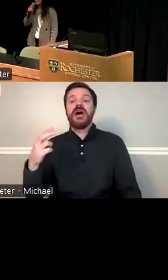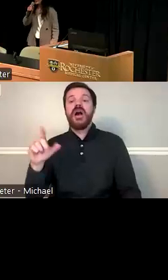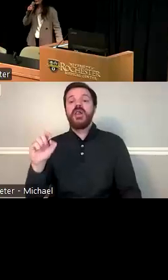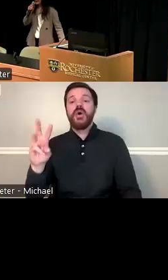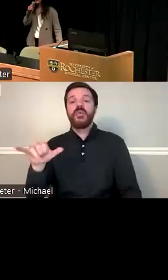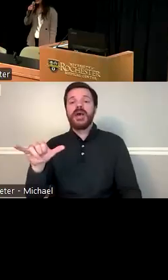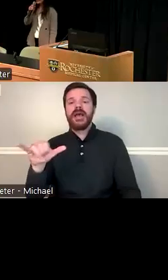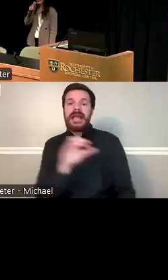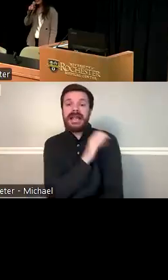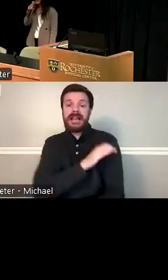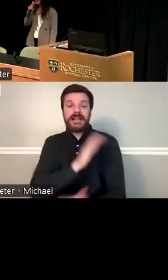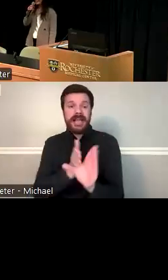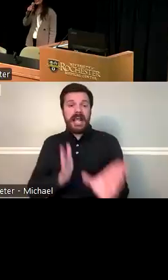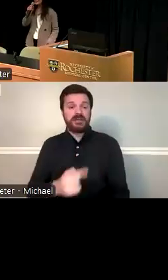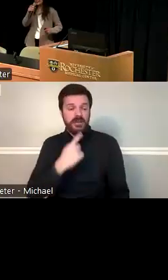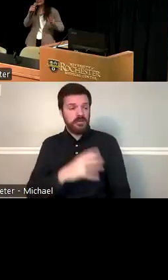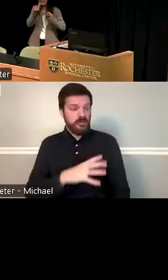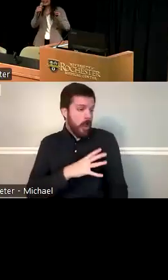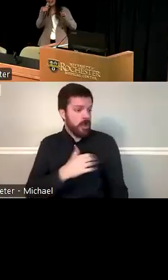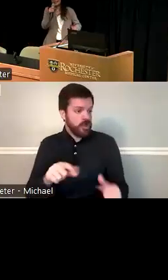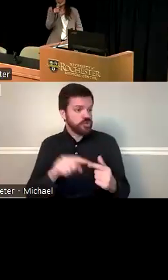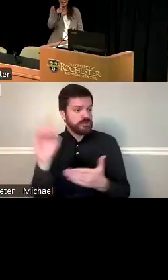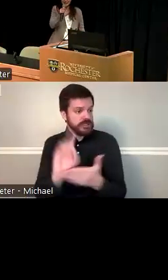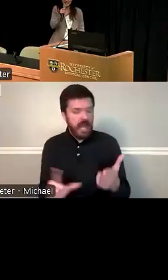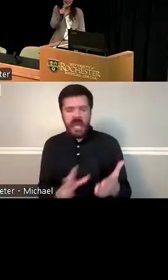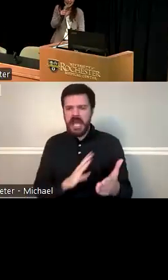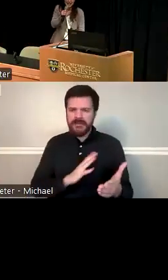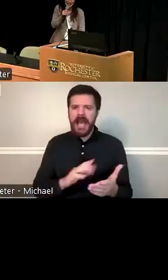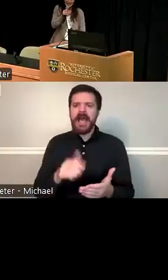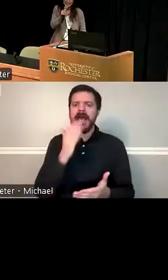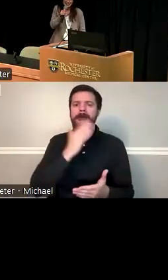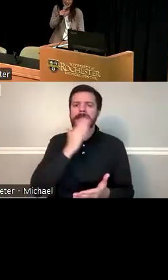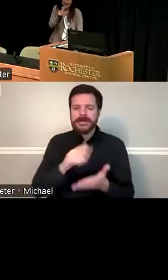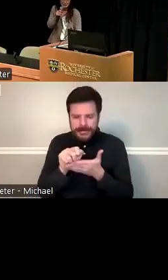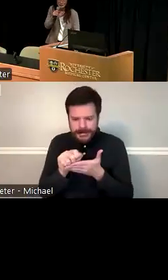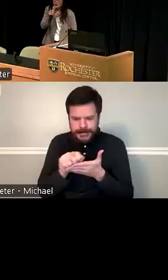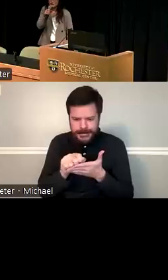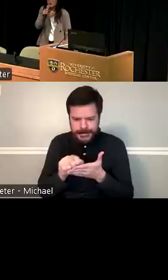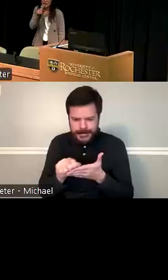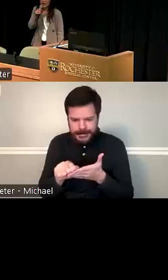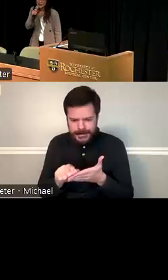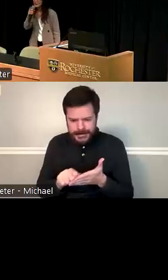psychologist, said, okay, let's try to design this. So they started writing it down in a napkin. And